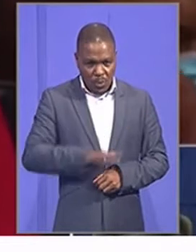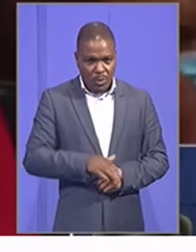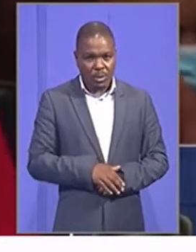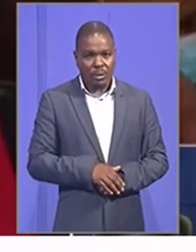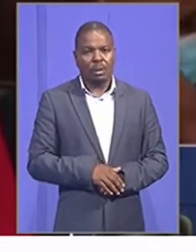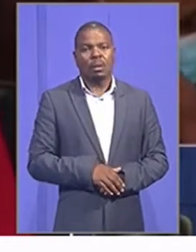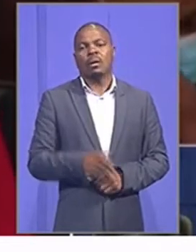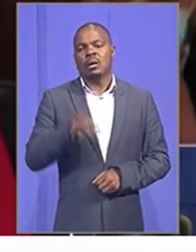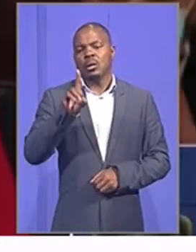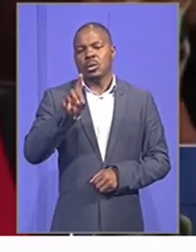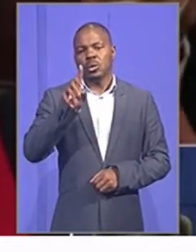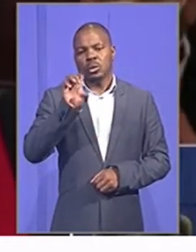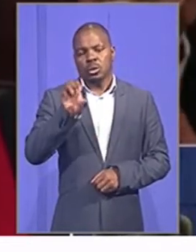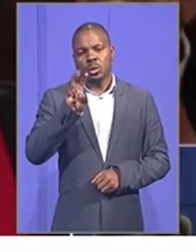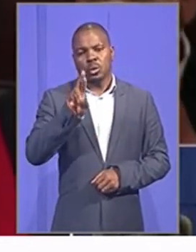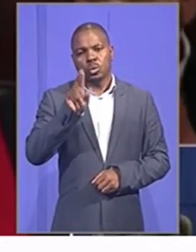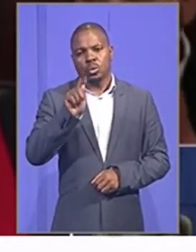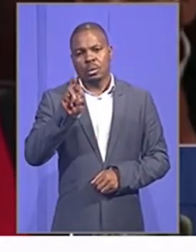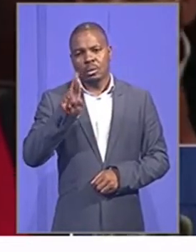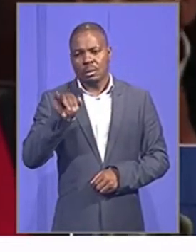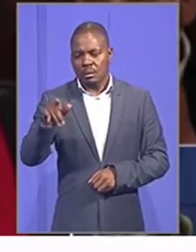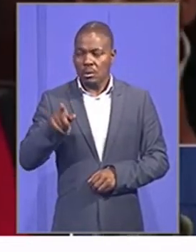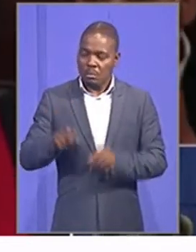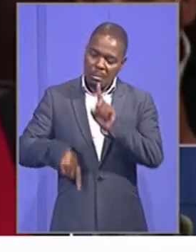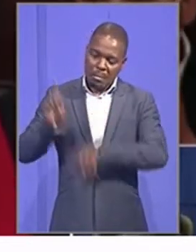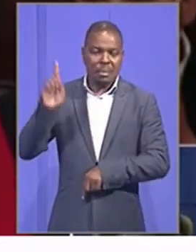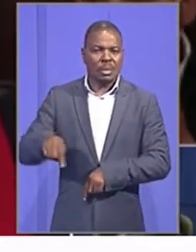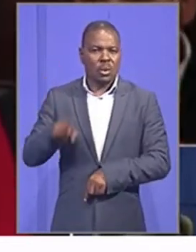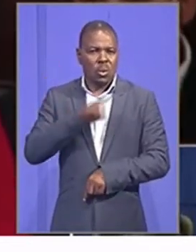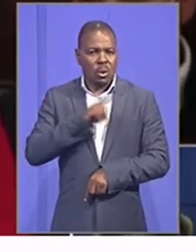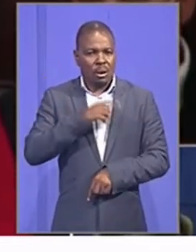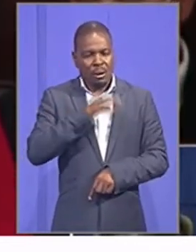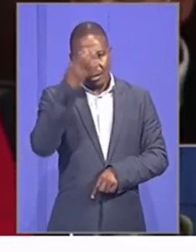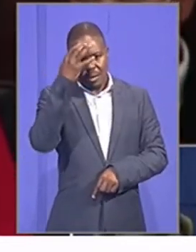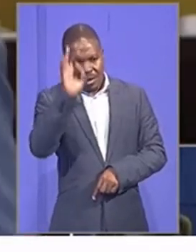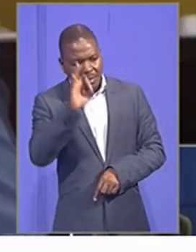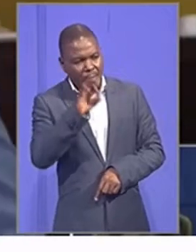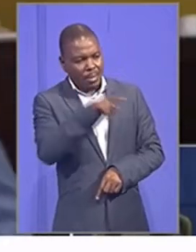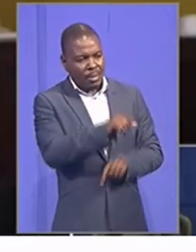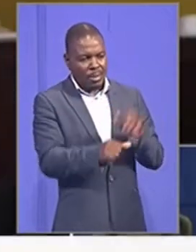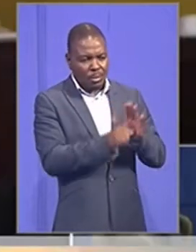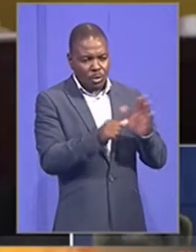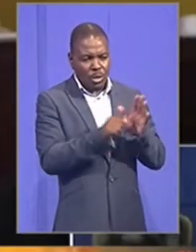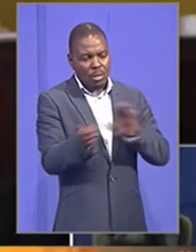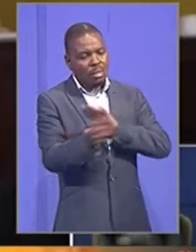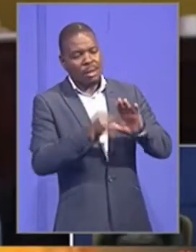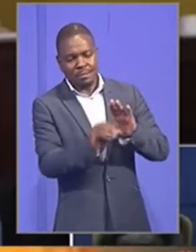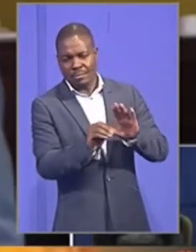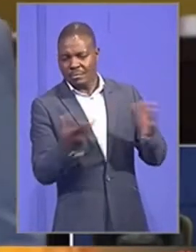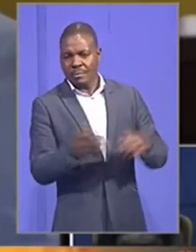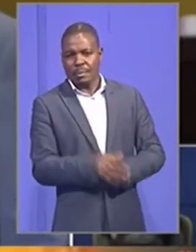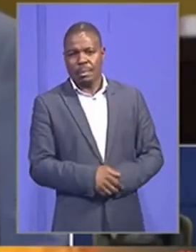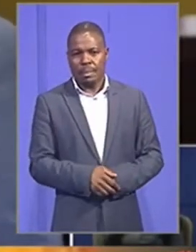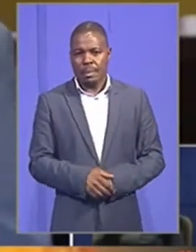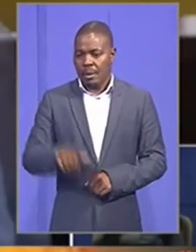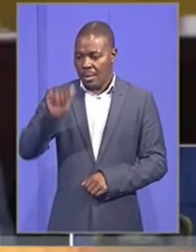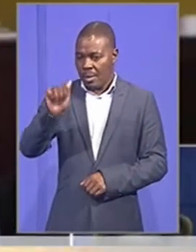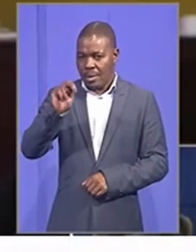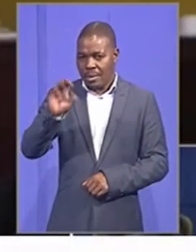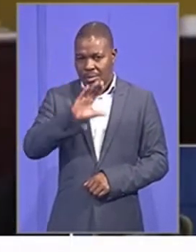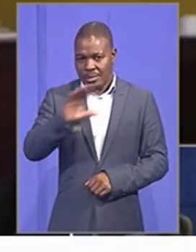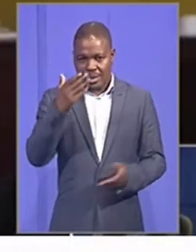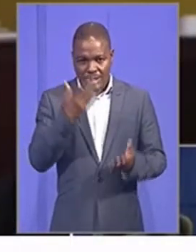go. We will not continue to stand by and watch the collapse and looting of public strategic assets. The ANC can destroy